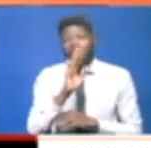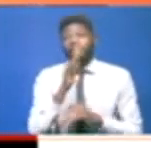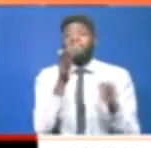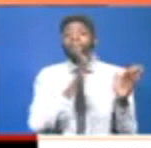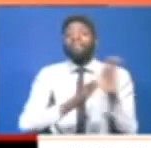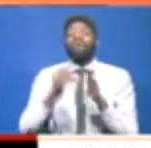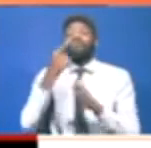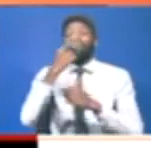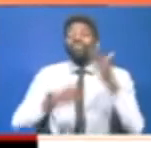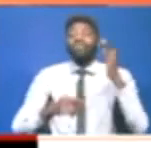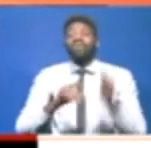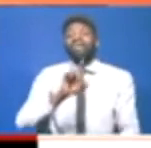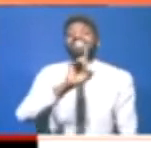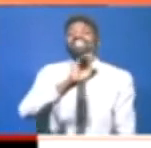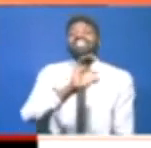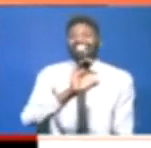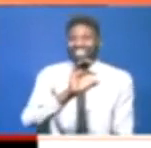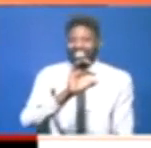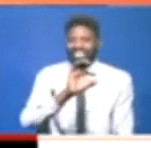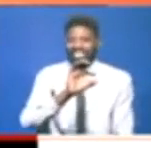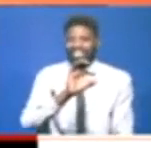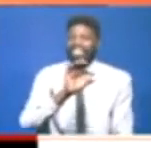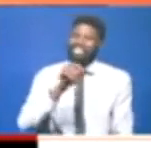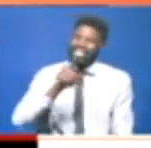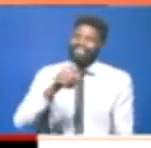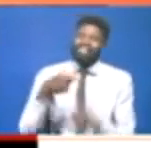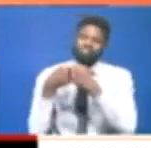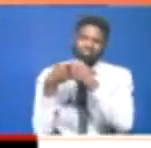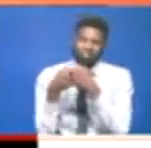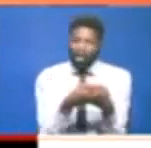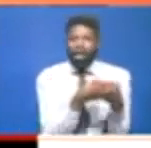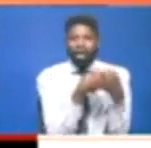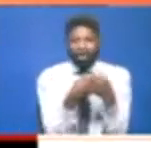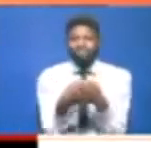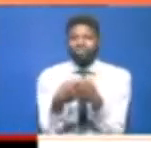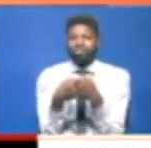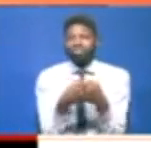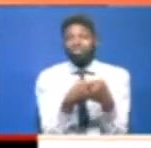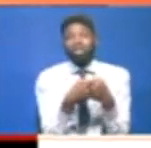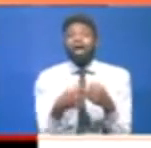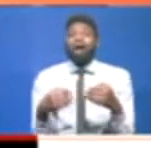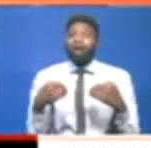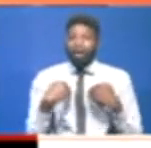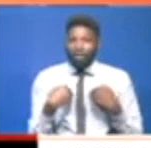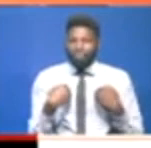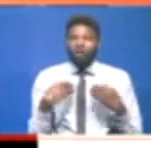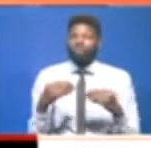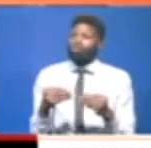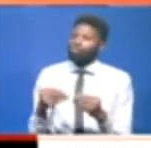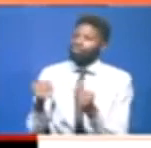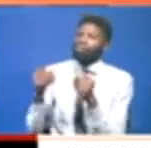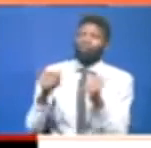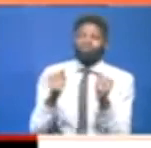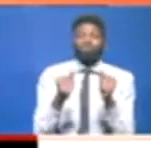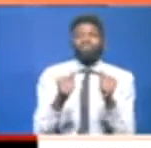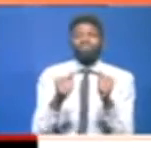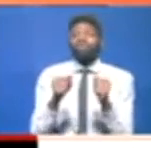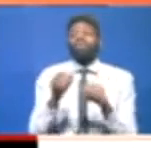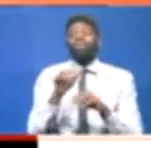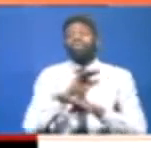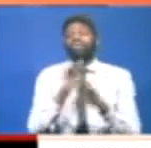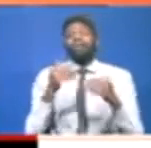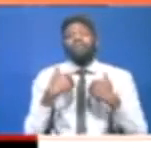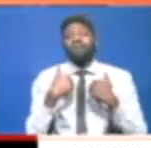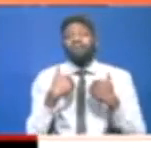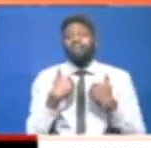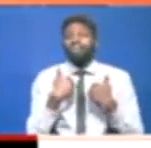been able now to meet those challenges. They've been able to overcome the challenge of having to be undervalued at the end of, underfunded at the end of